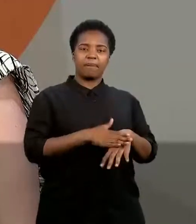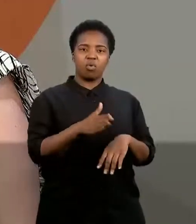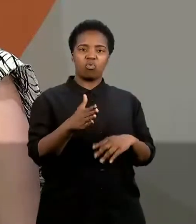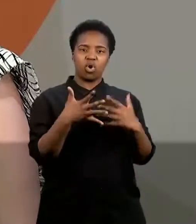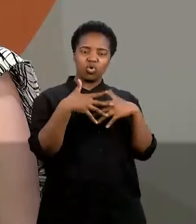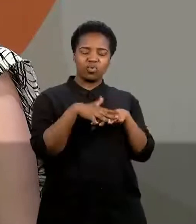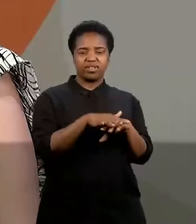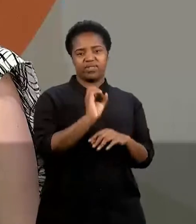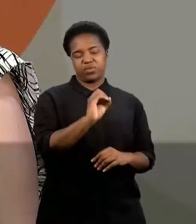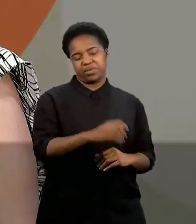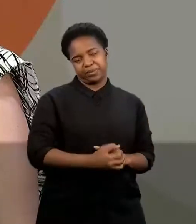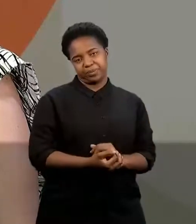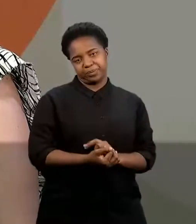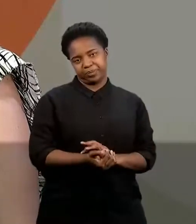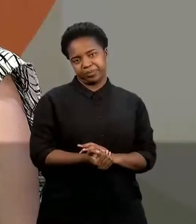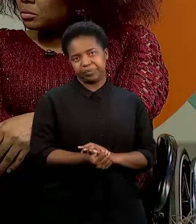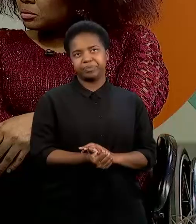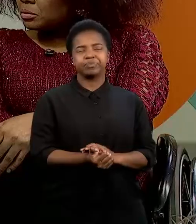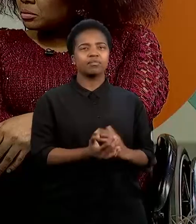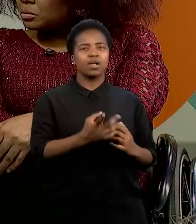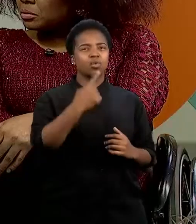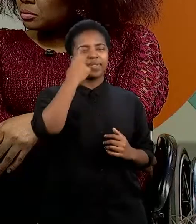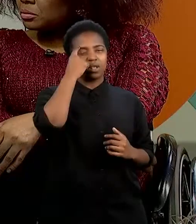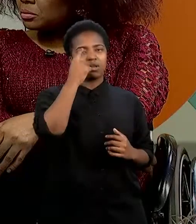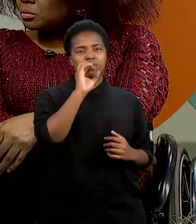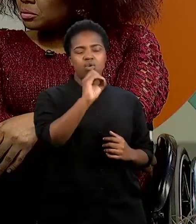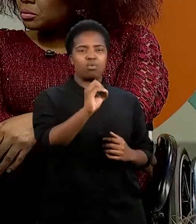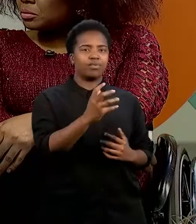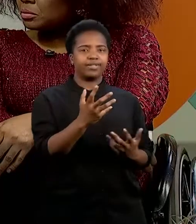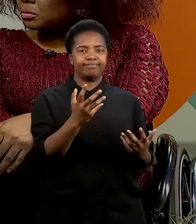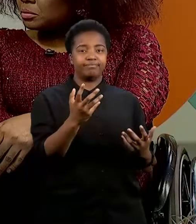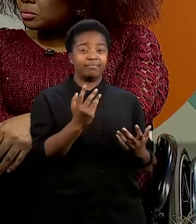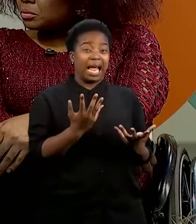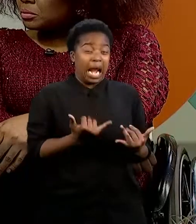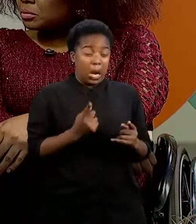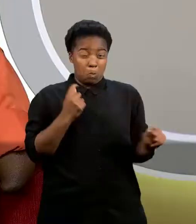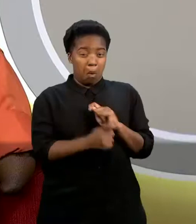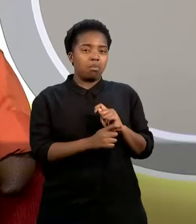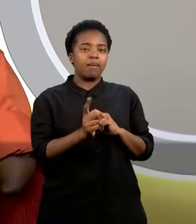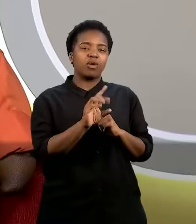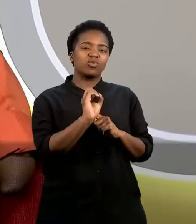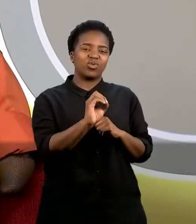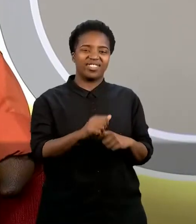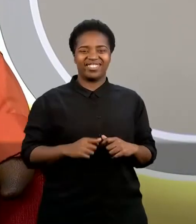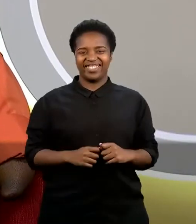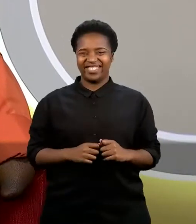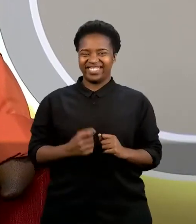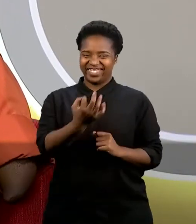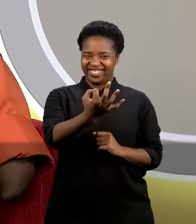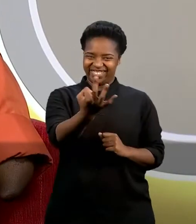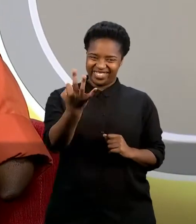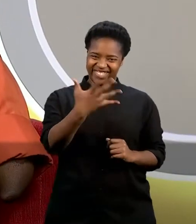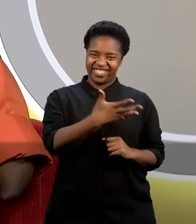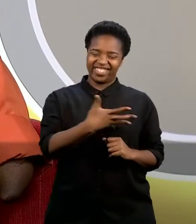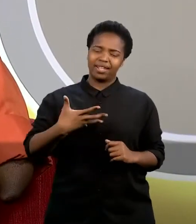inclusive fashion. So I don't think there is a big movement towards it yet, but I do see it coming. Well, ladies, thank you for coming to the